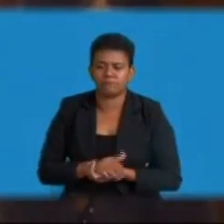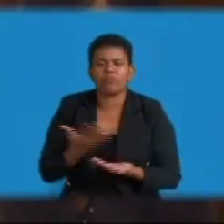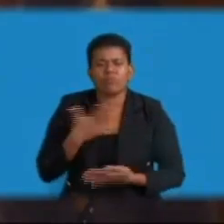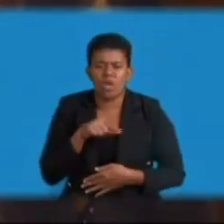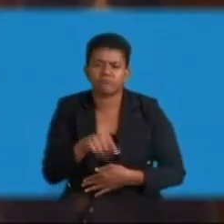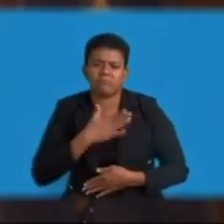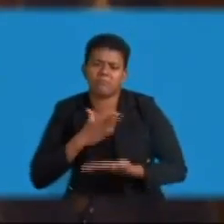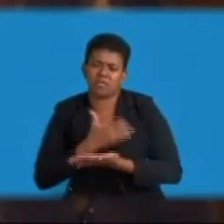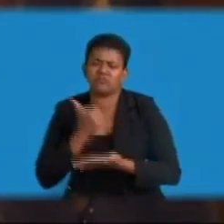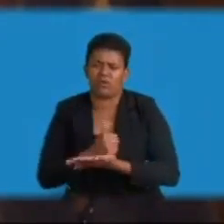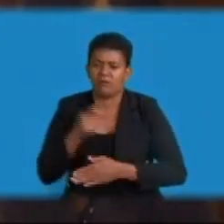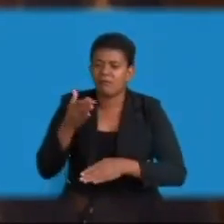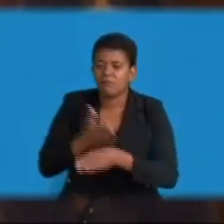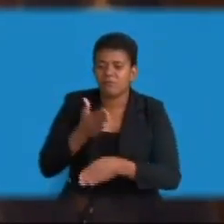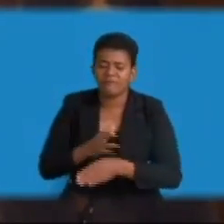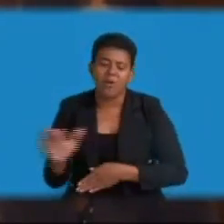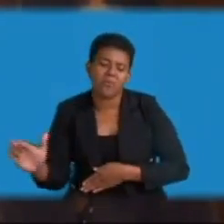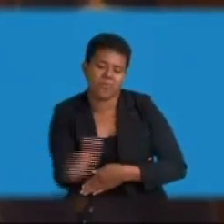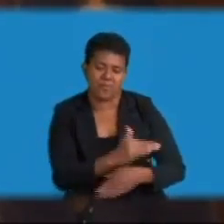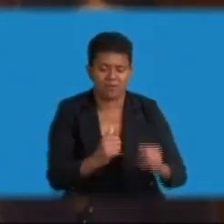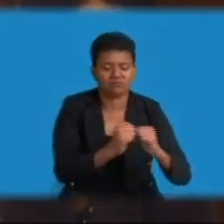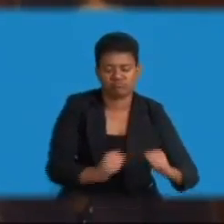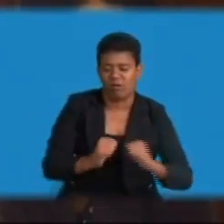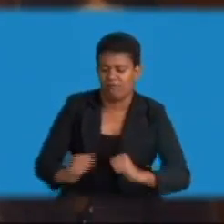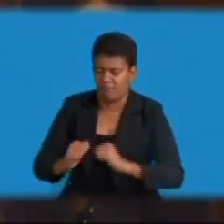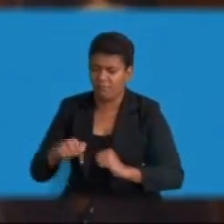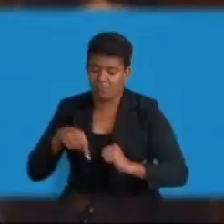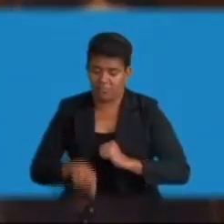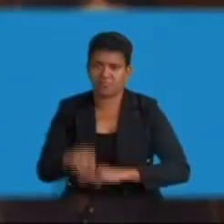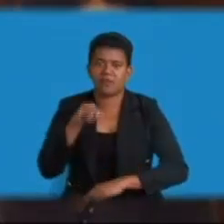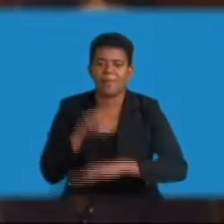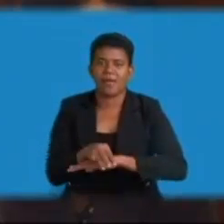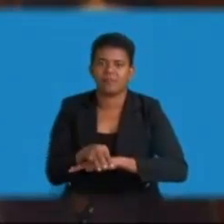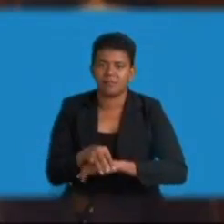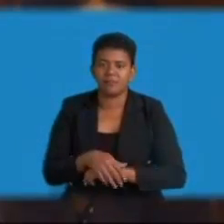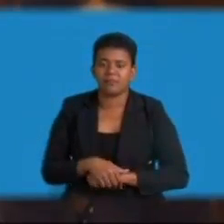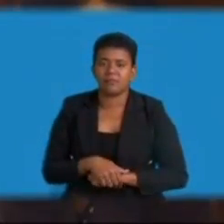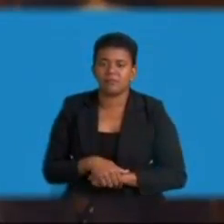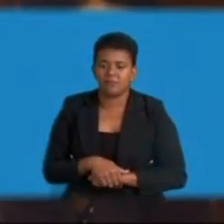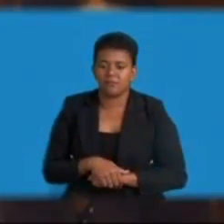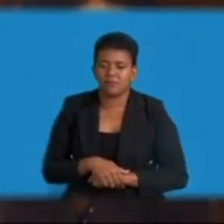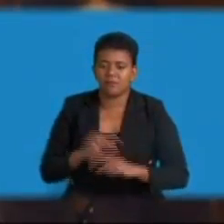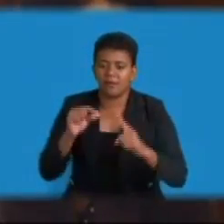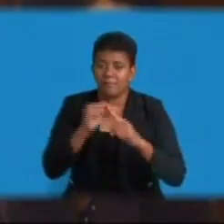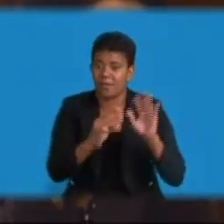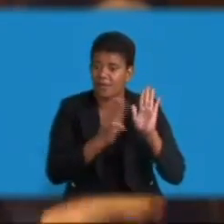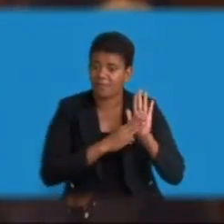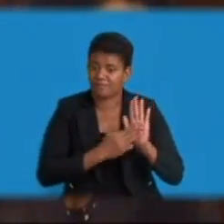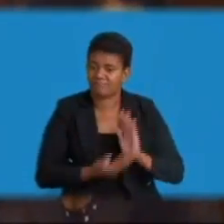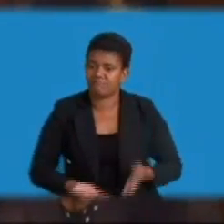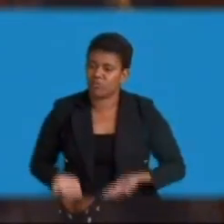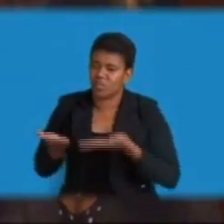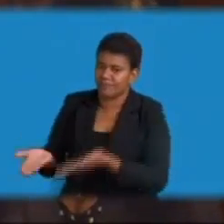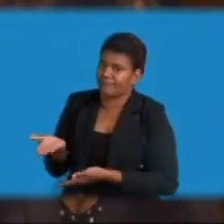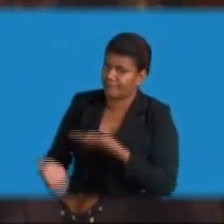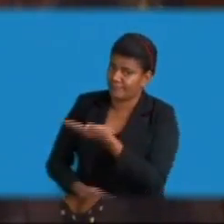Fiji, Madam Speaker. This month alone, the Honourable Prime Minister issued 21 approval notices to the Nauru and